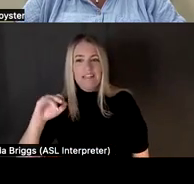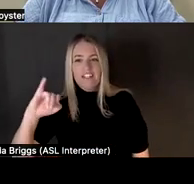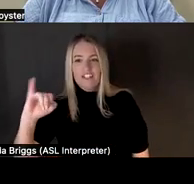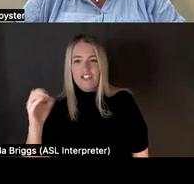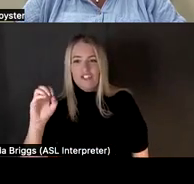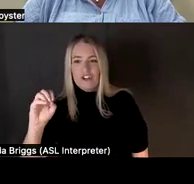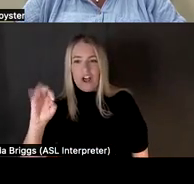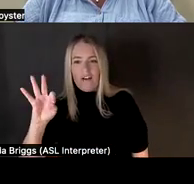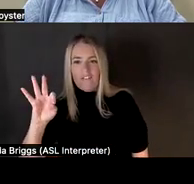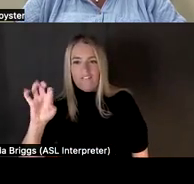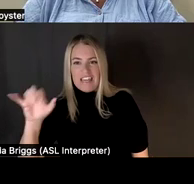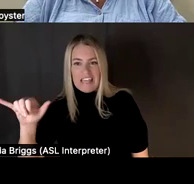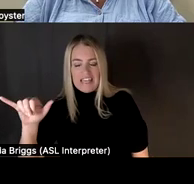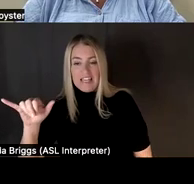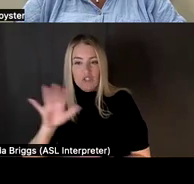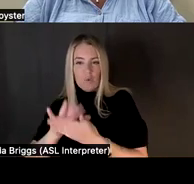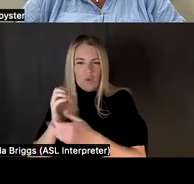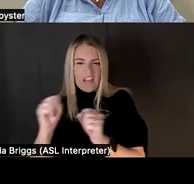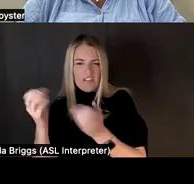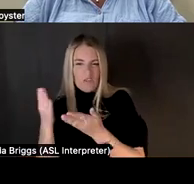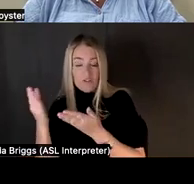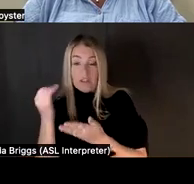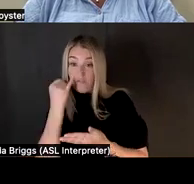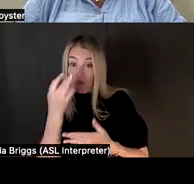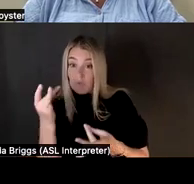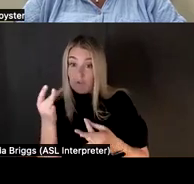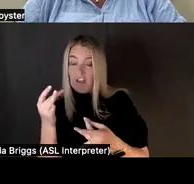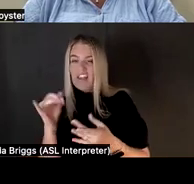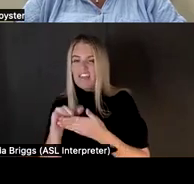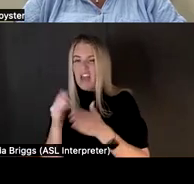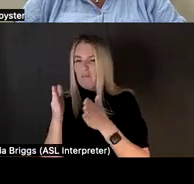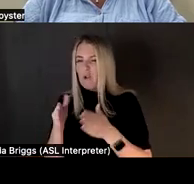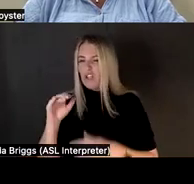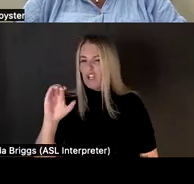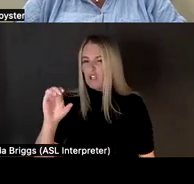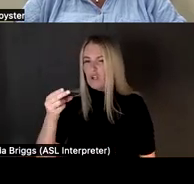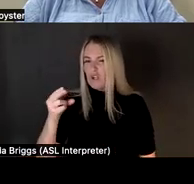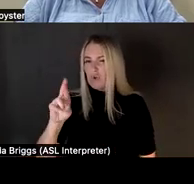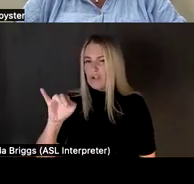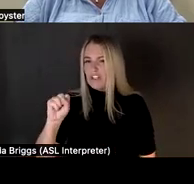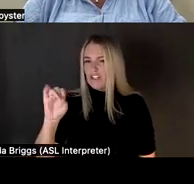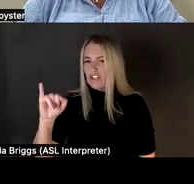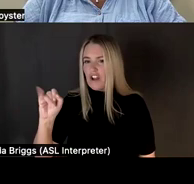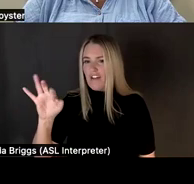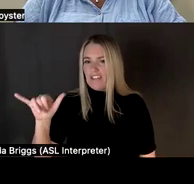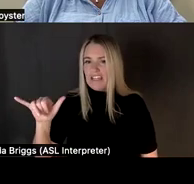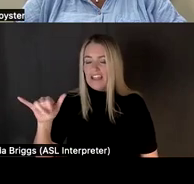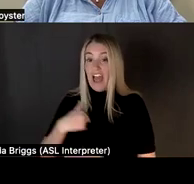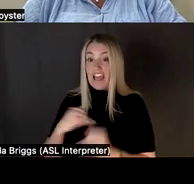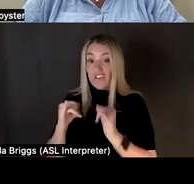Services. And if anyone's interested, I interviewed the founder, Chris Jaffe, on the Superintendent's Hangout